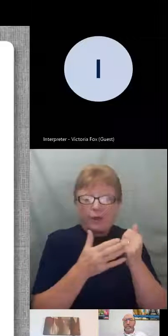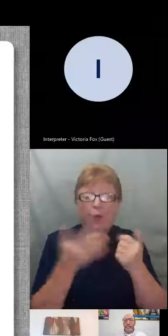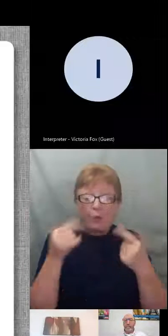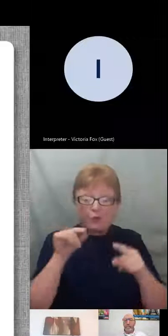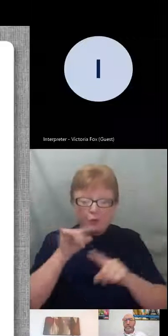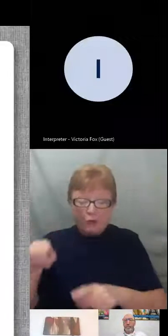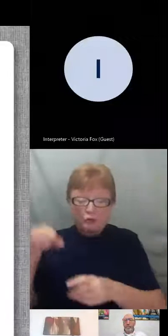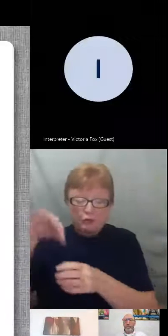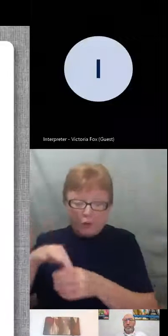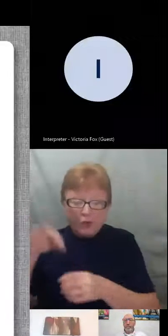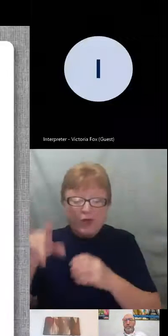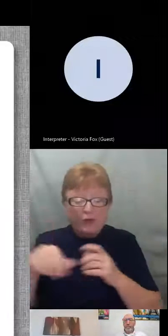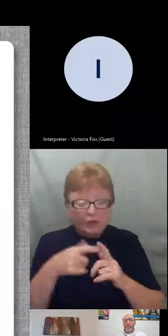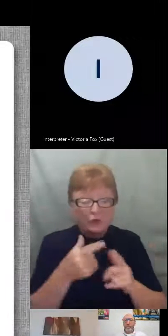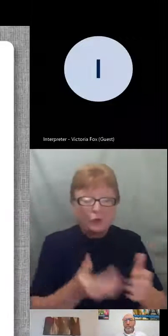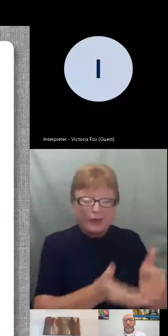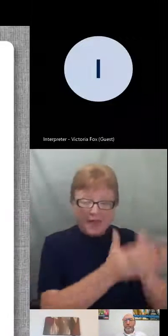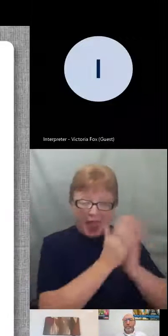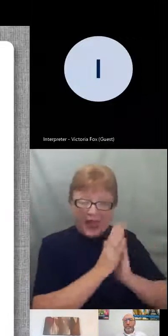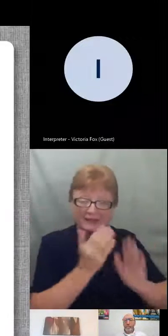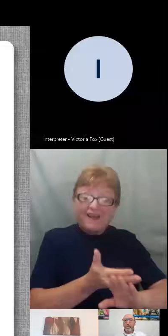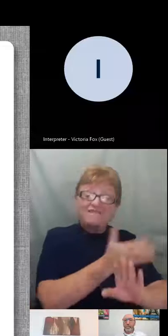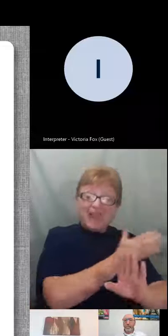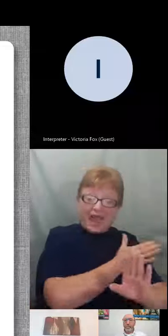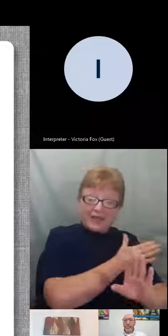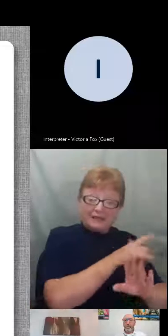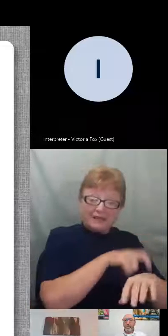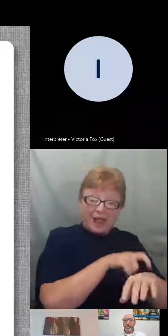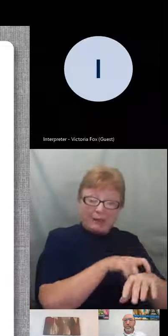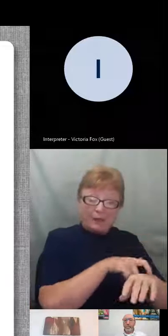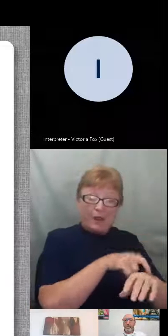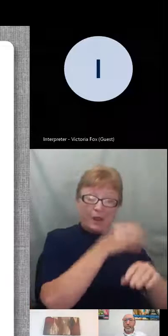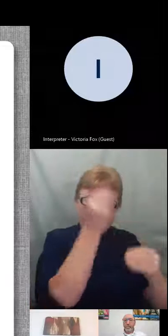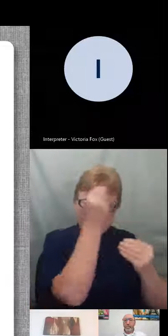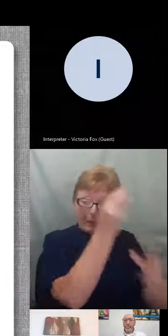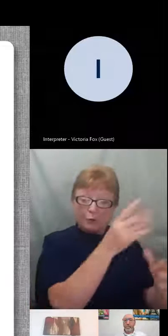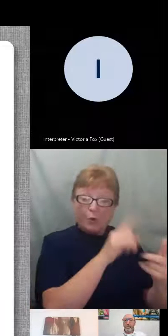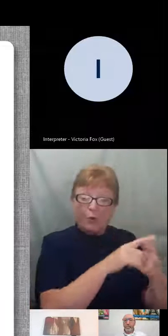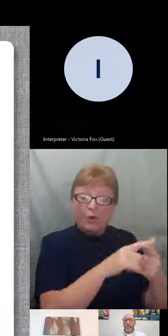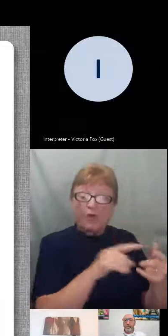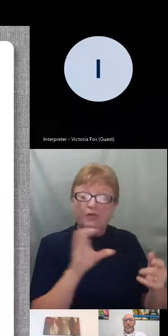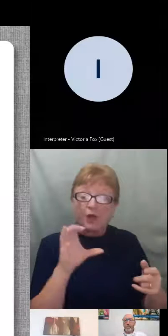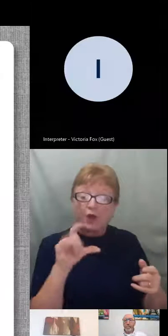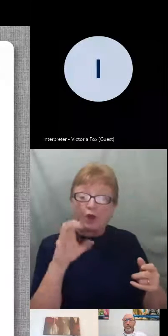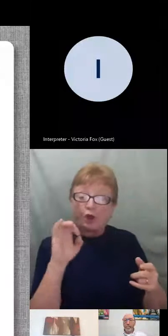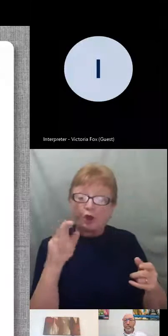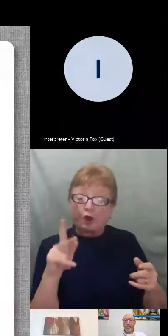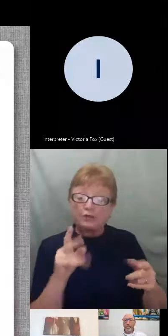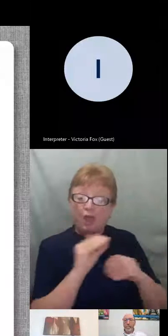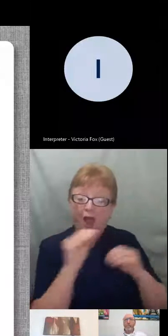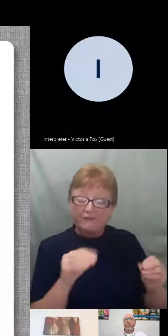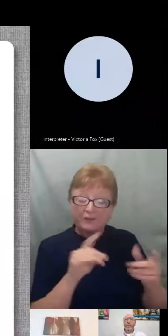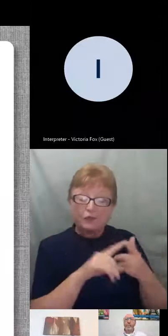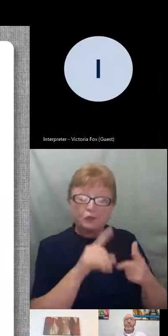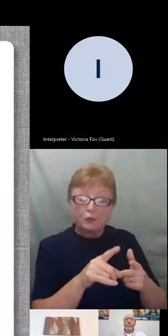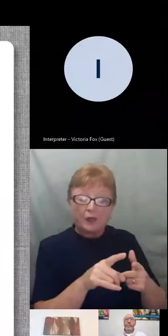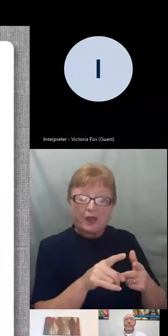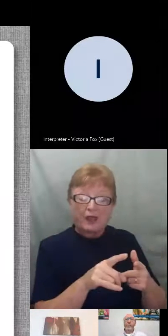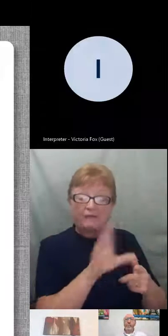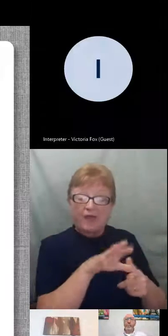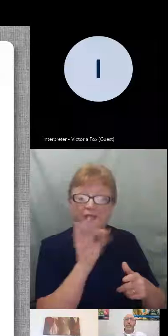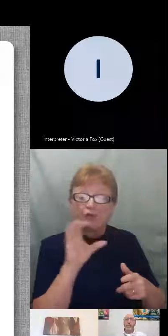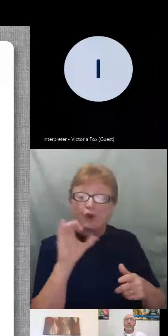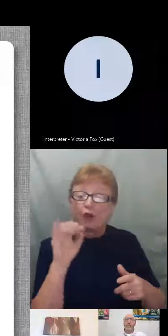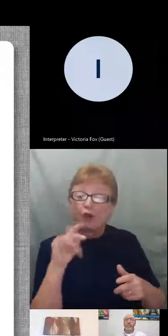may request help in advance by notifying the clerk's office. You can locate your clerk's